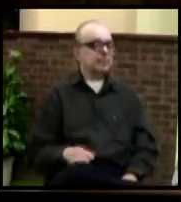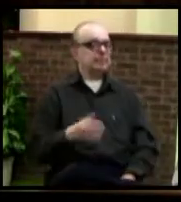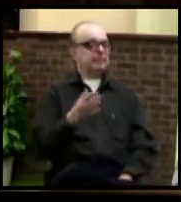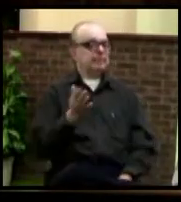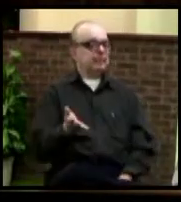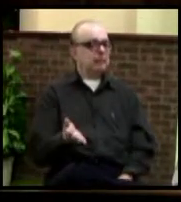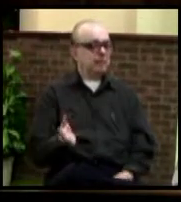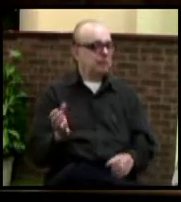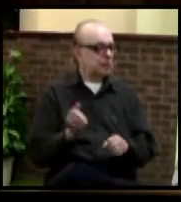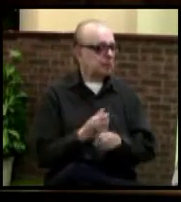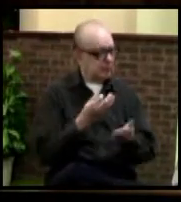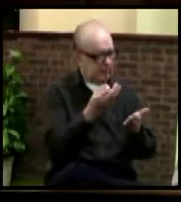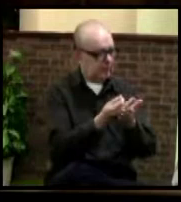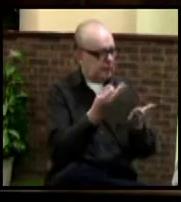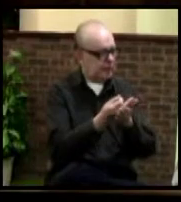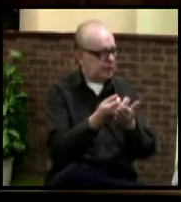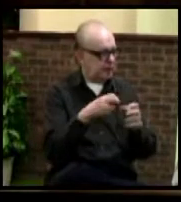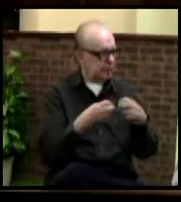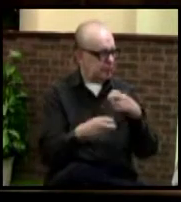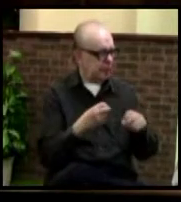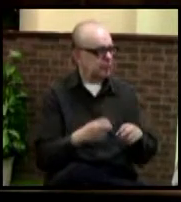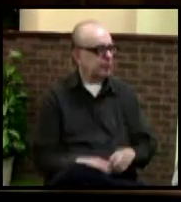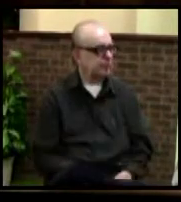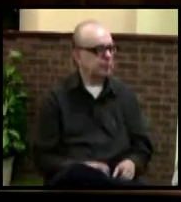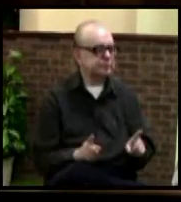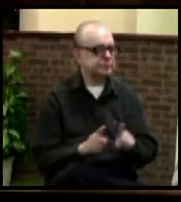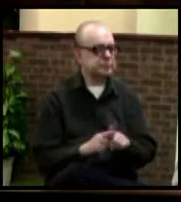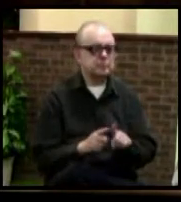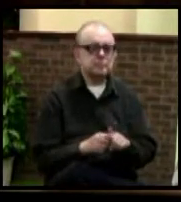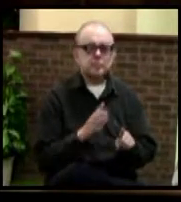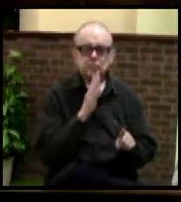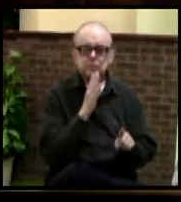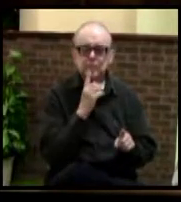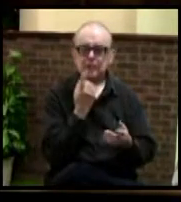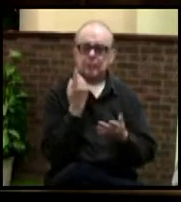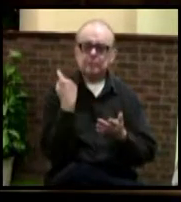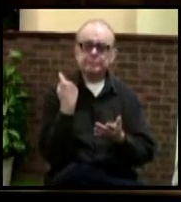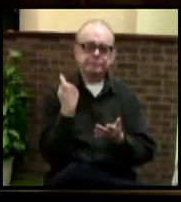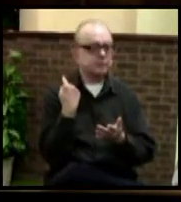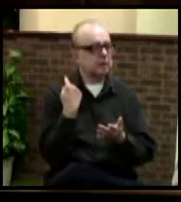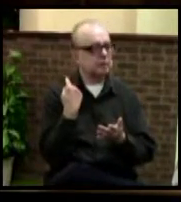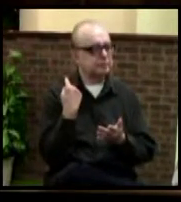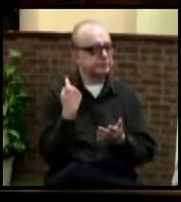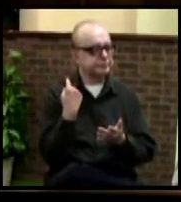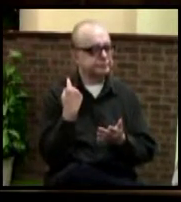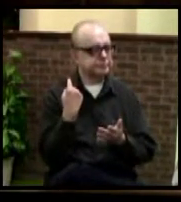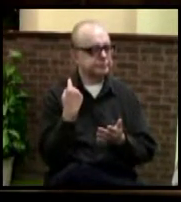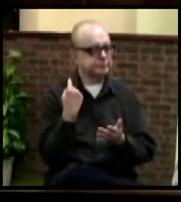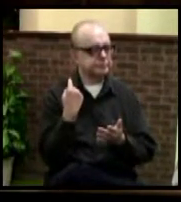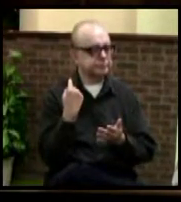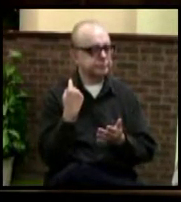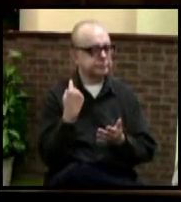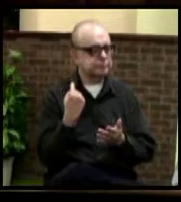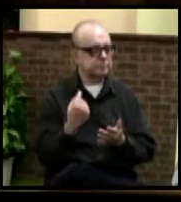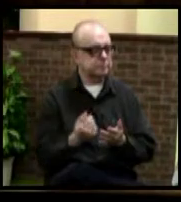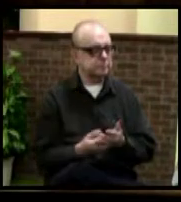it just was there. You've got financial issues like we were talking last week.